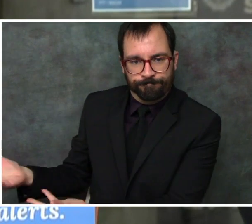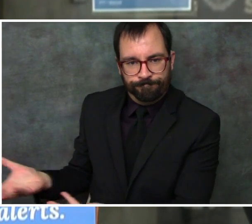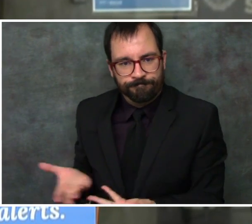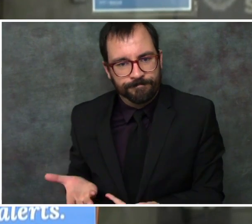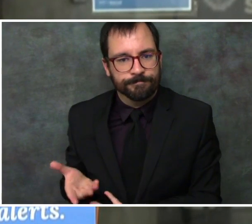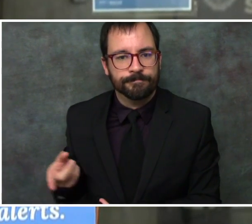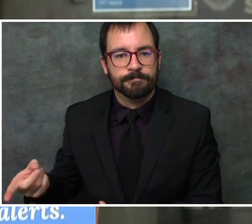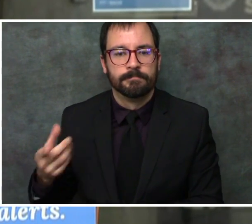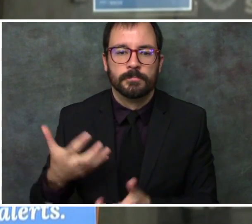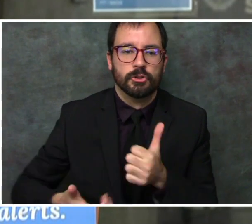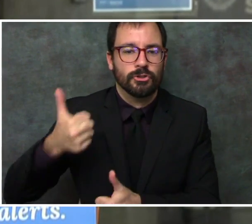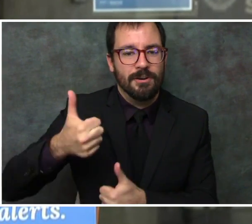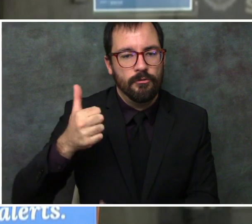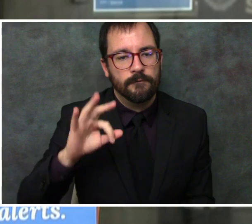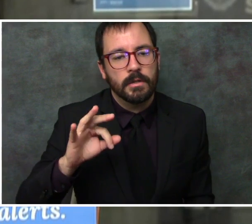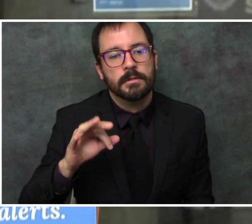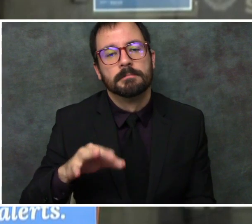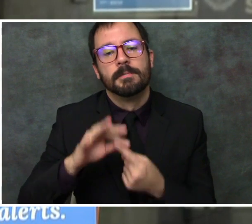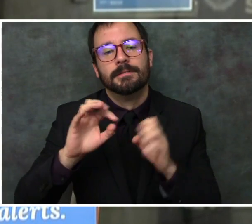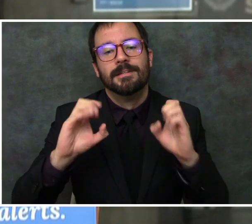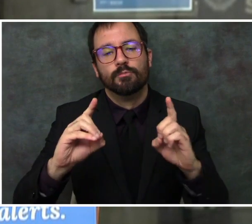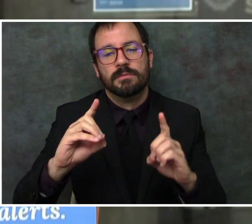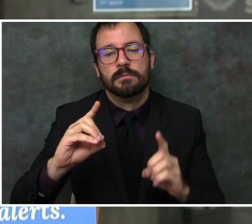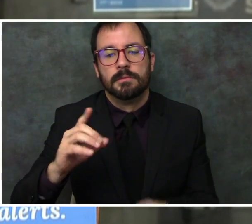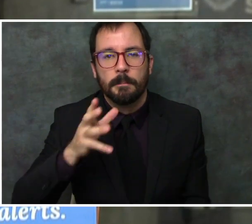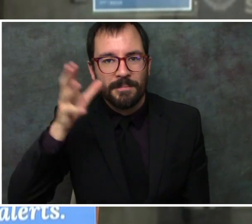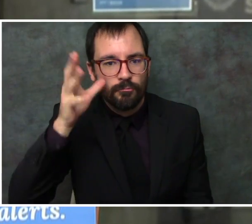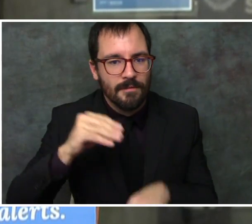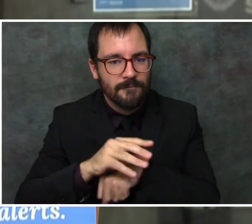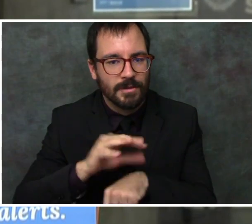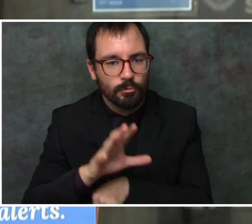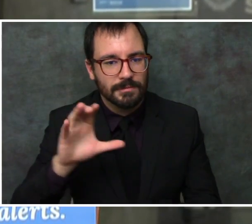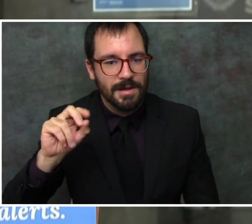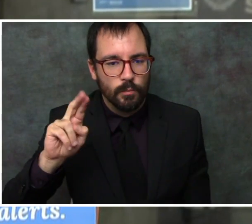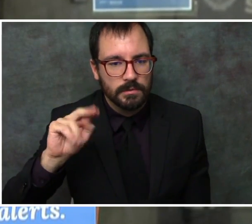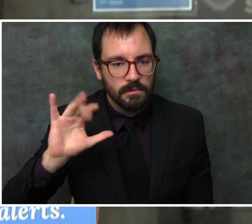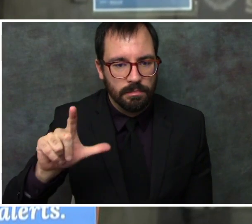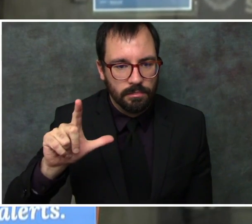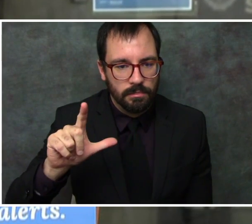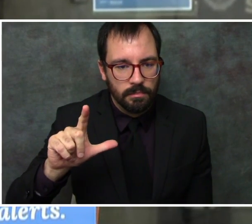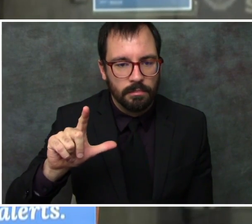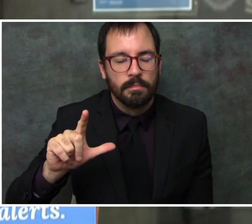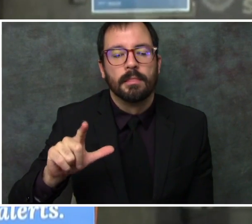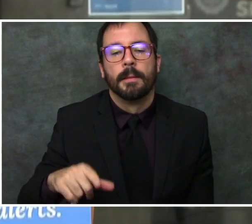Education Parent Advisory Council and our SPED PAC, Roxanne Harvey.